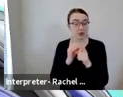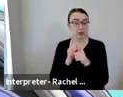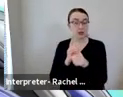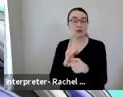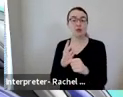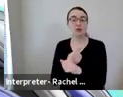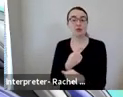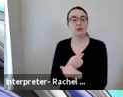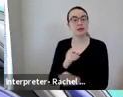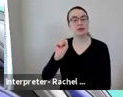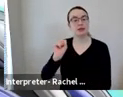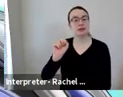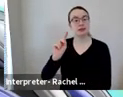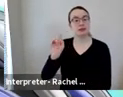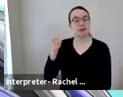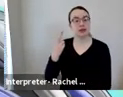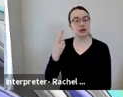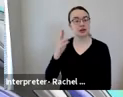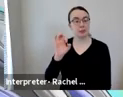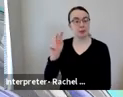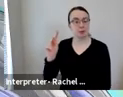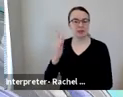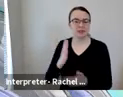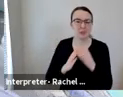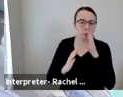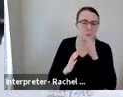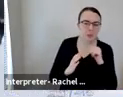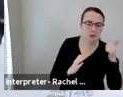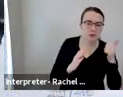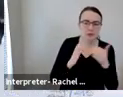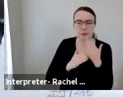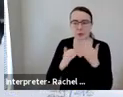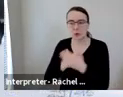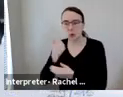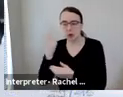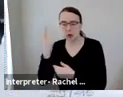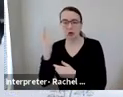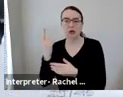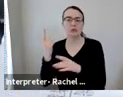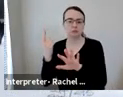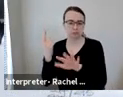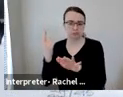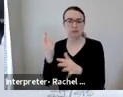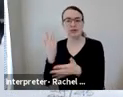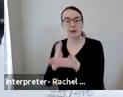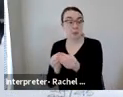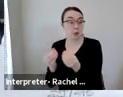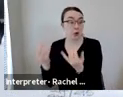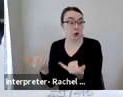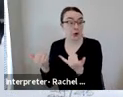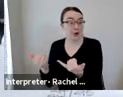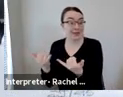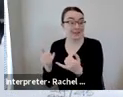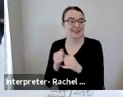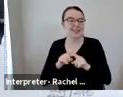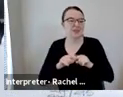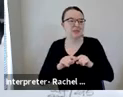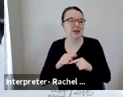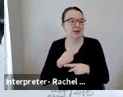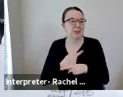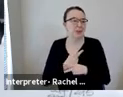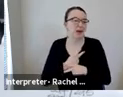sketchbook. Again, some of these are older, some of these are newer. Some of these are more current as well, depending on what the product